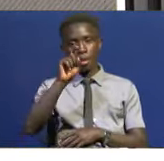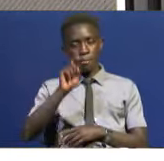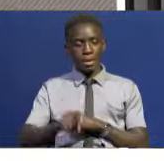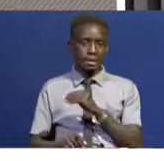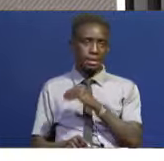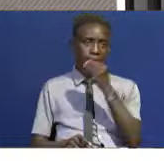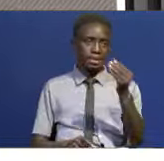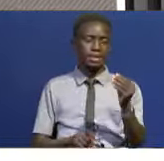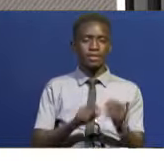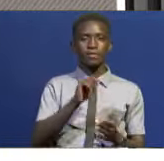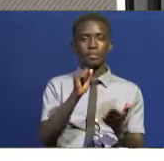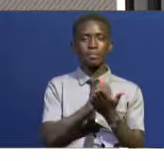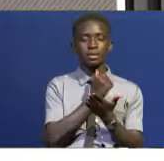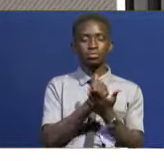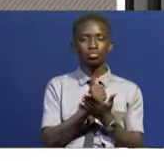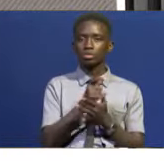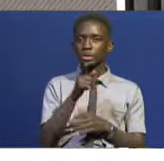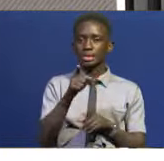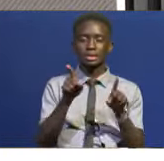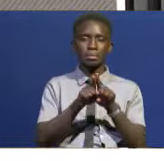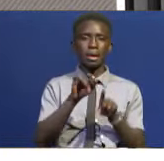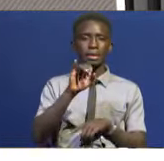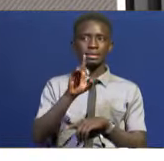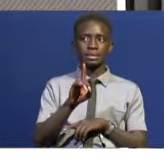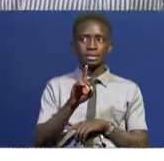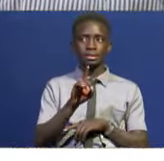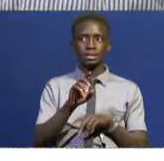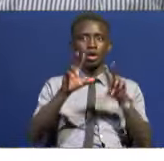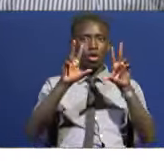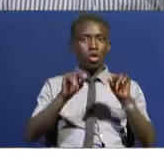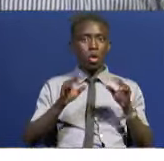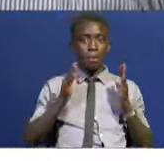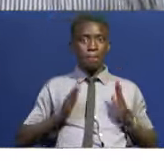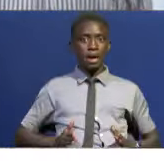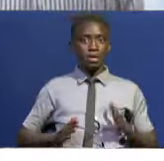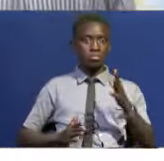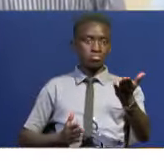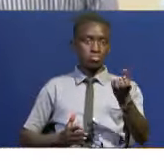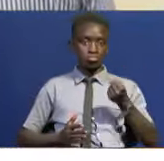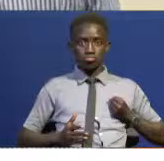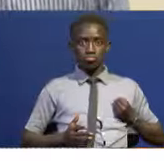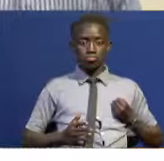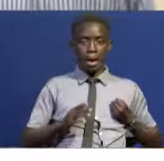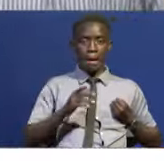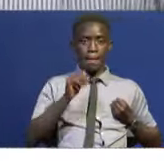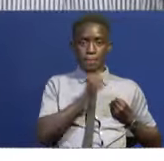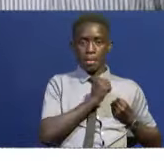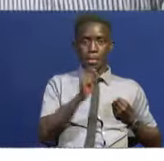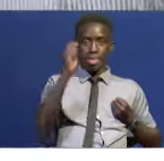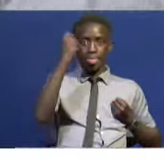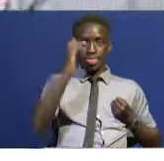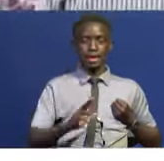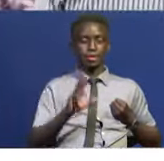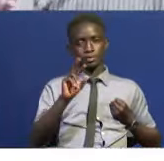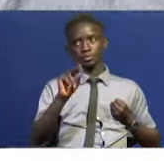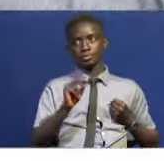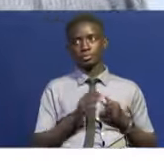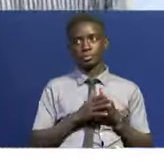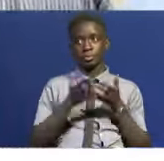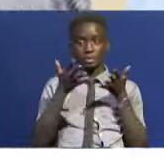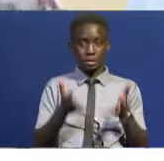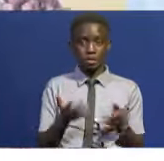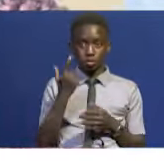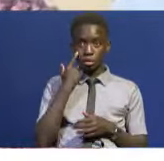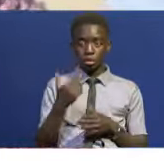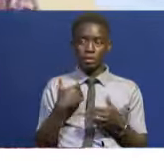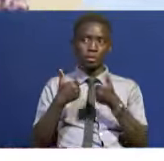card. No person overseas should hold the passport of a Kenyan. We've been having challenges whereby people are being conned